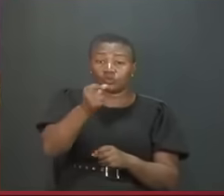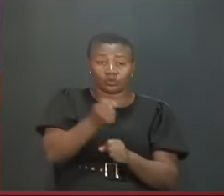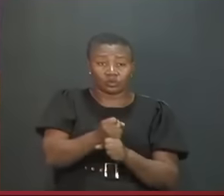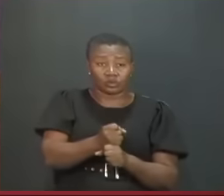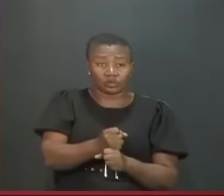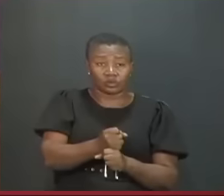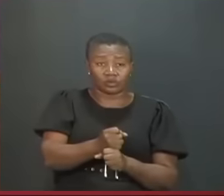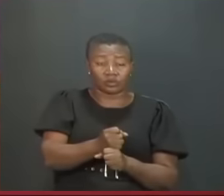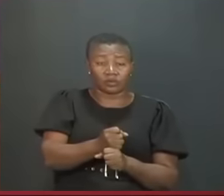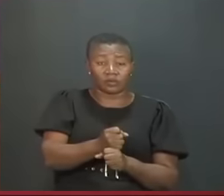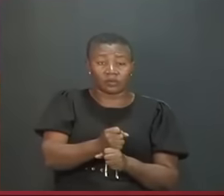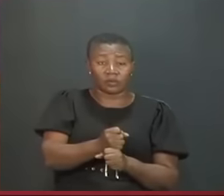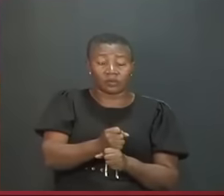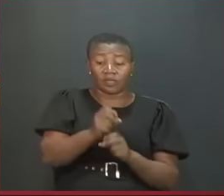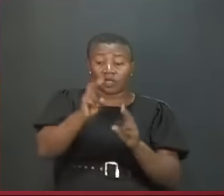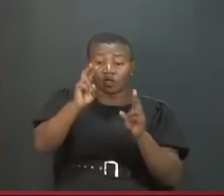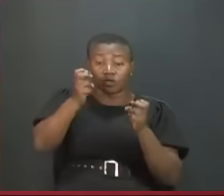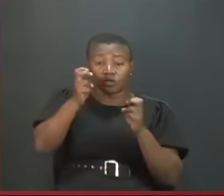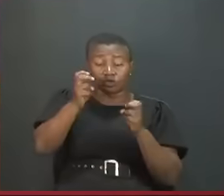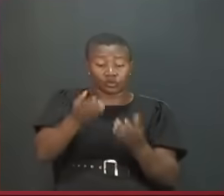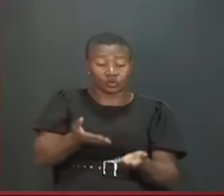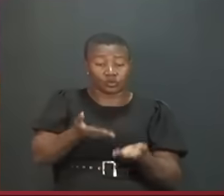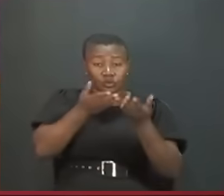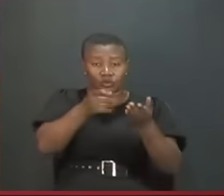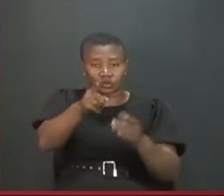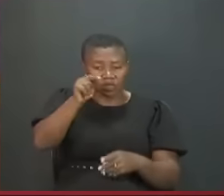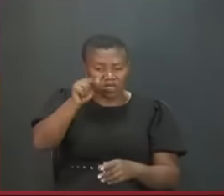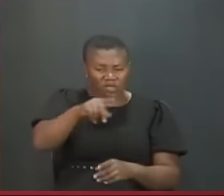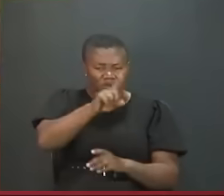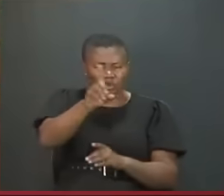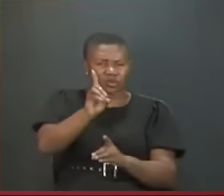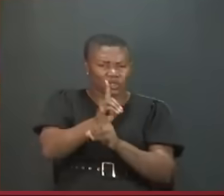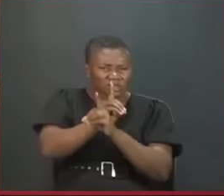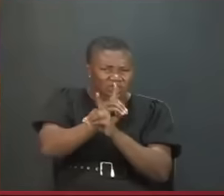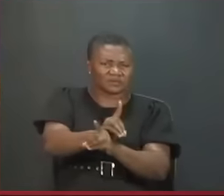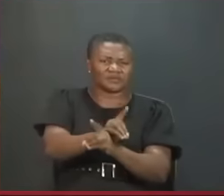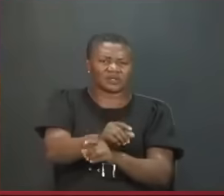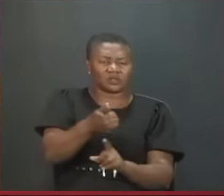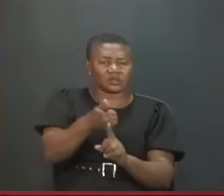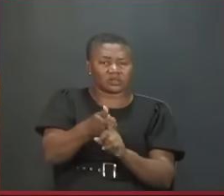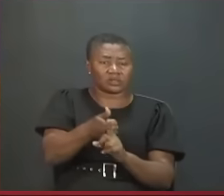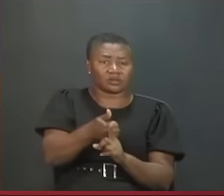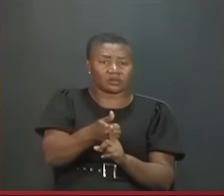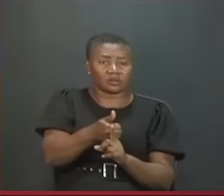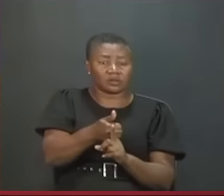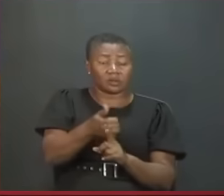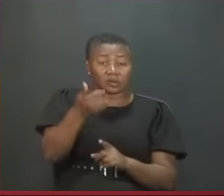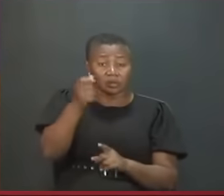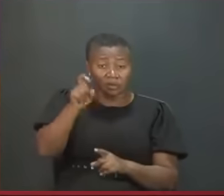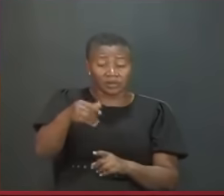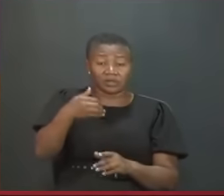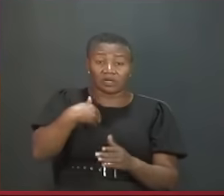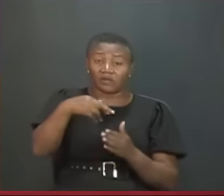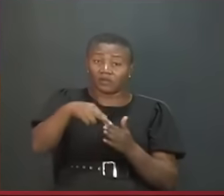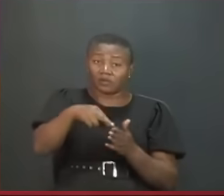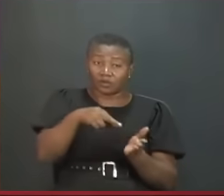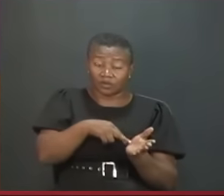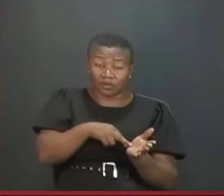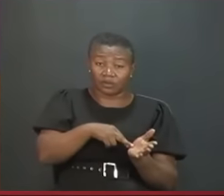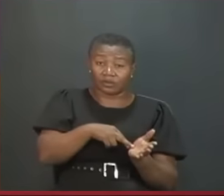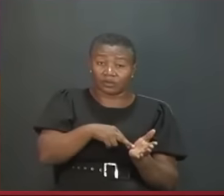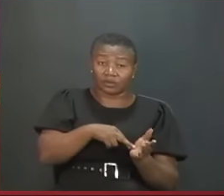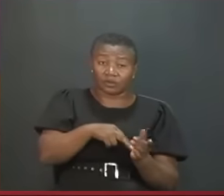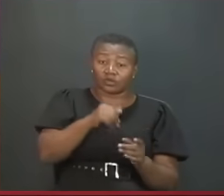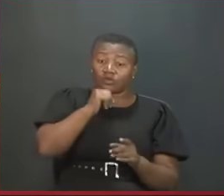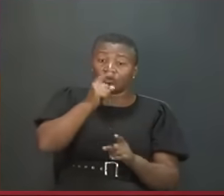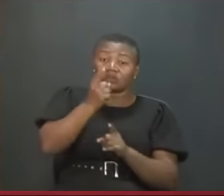allegation can be made against you. You need to defend yourself. You need to have records. Don't just leave them and go, and